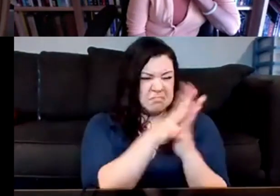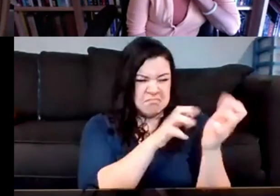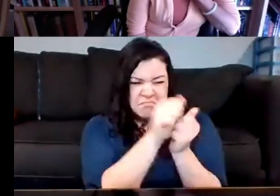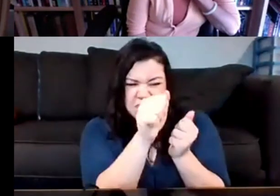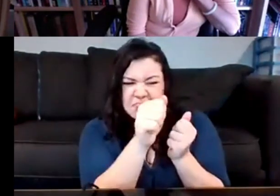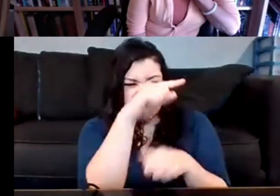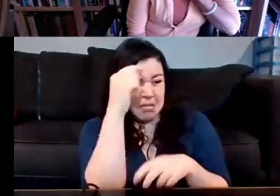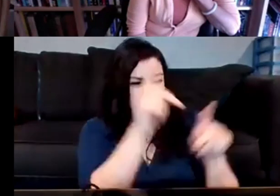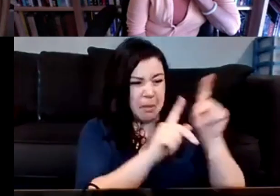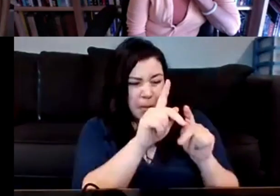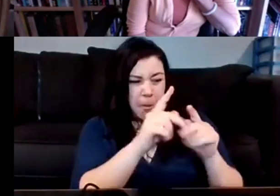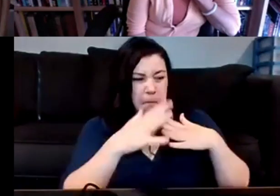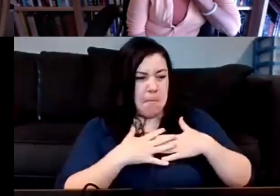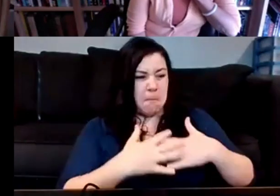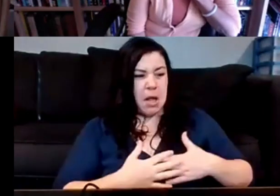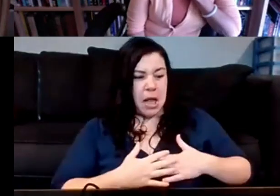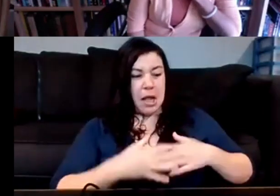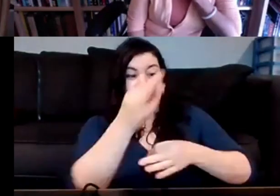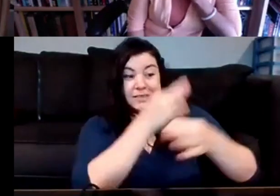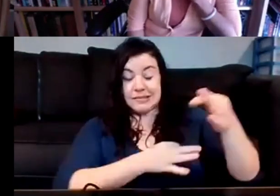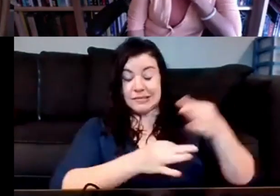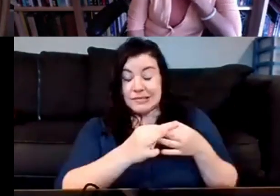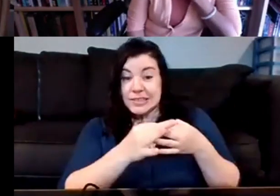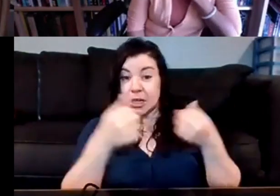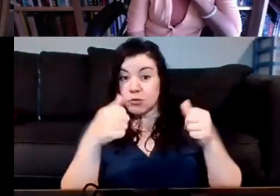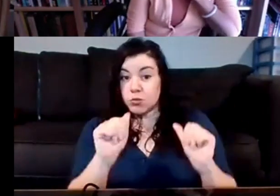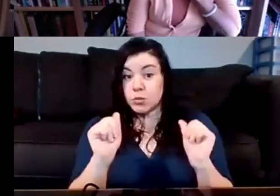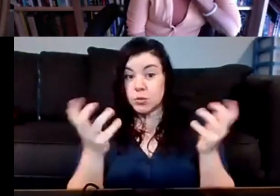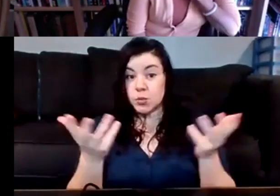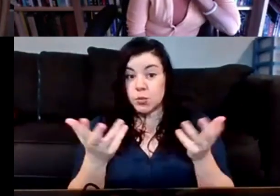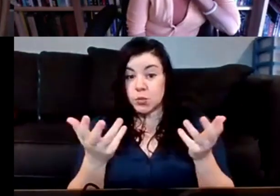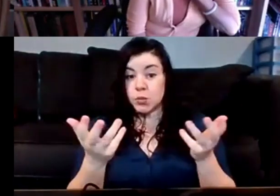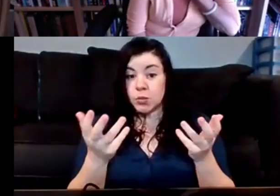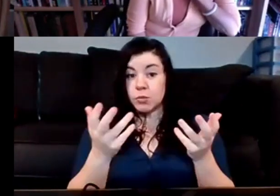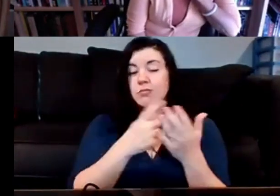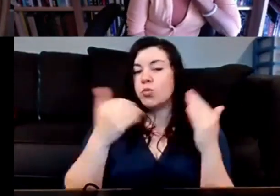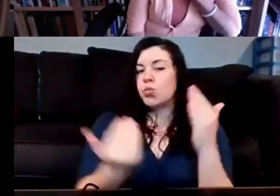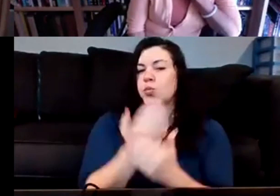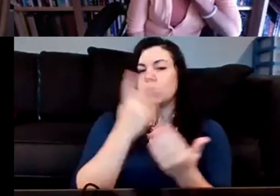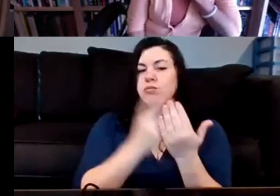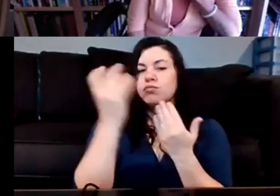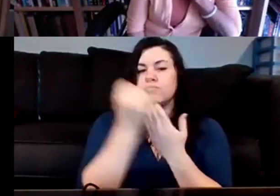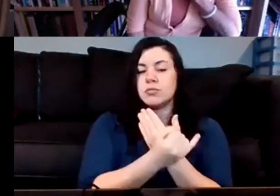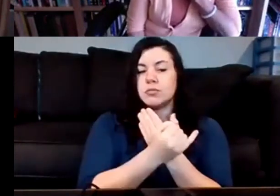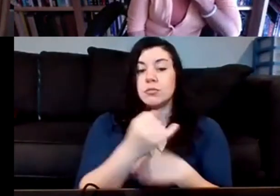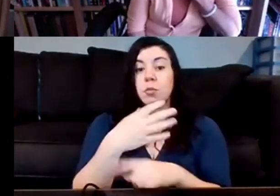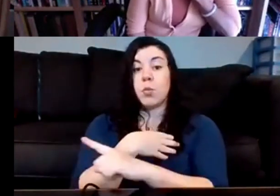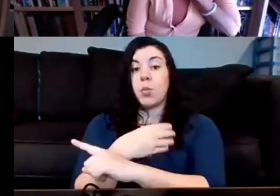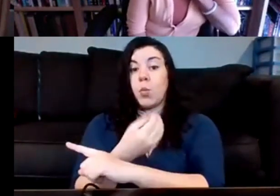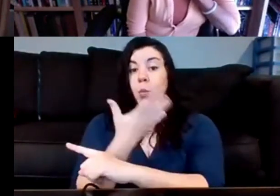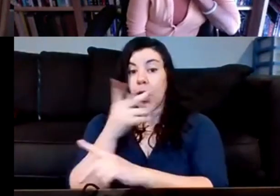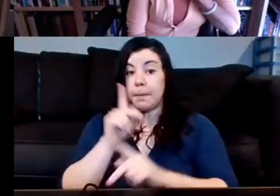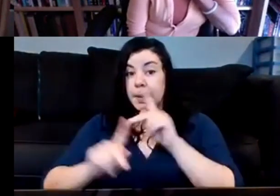you know, a project that white people should take on is to identify those white people who are in